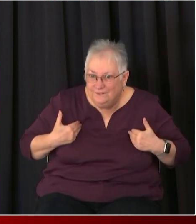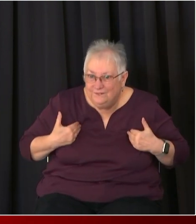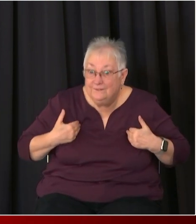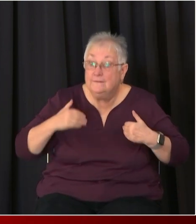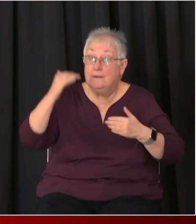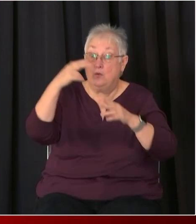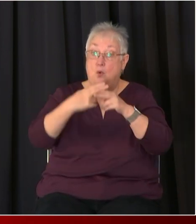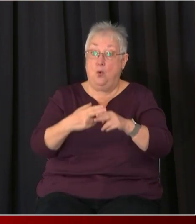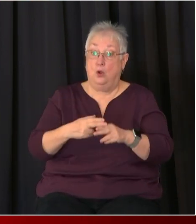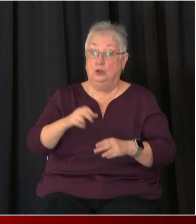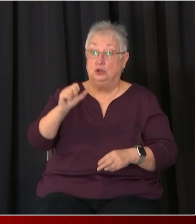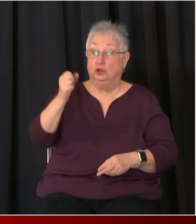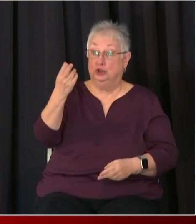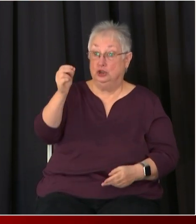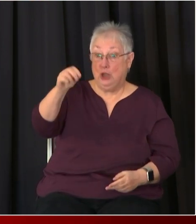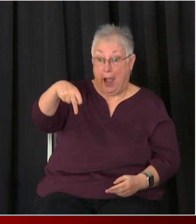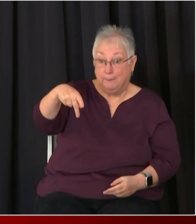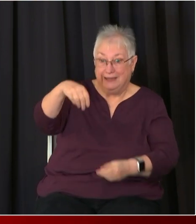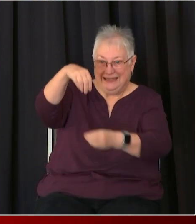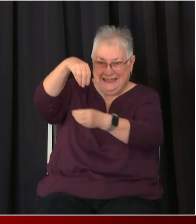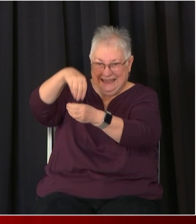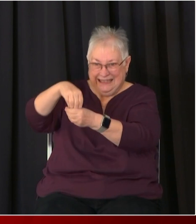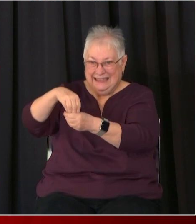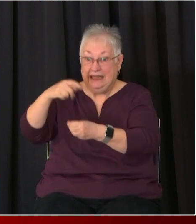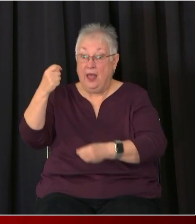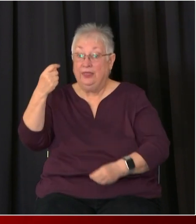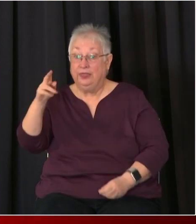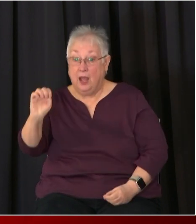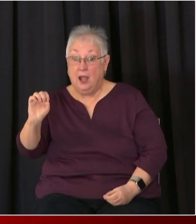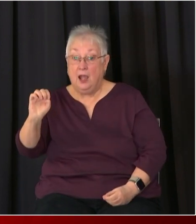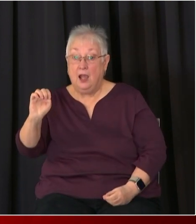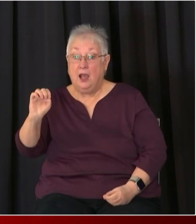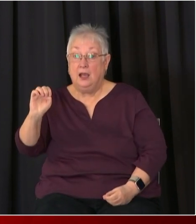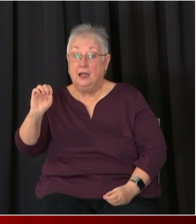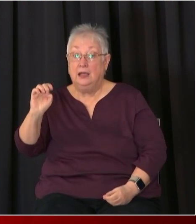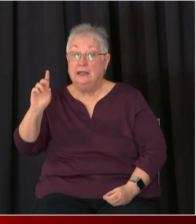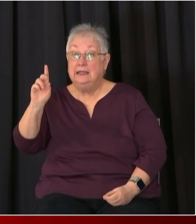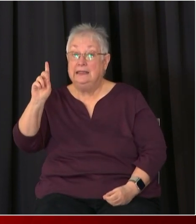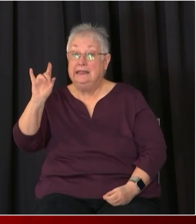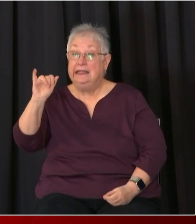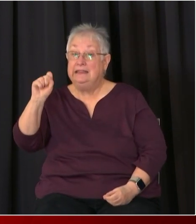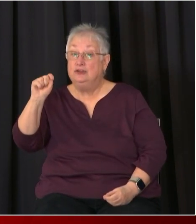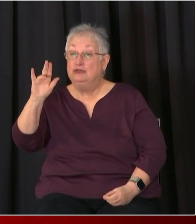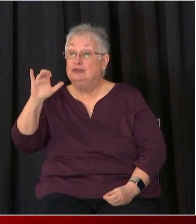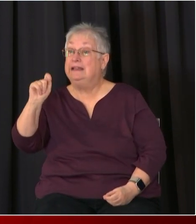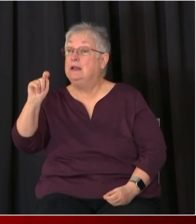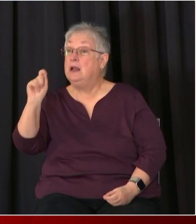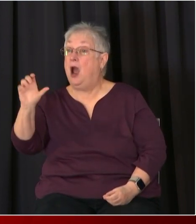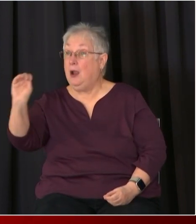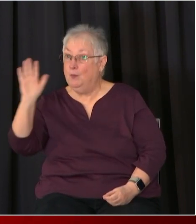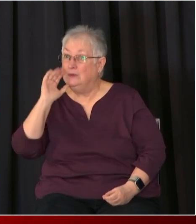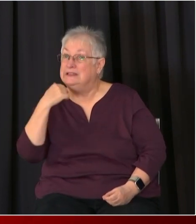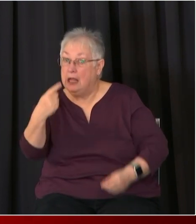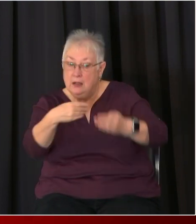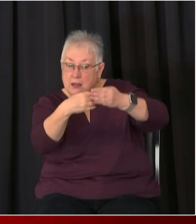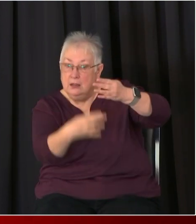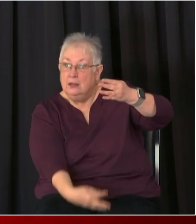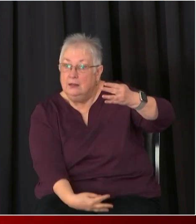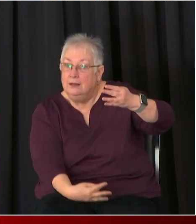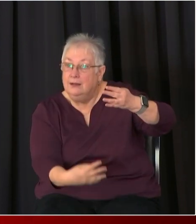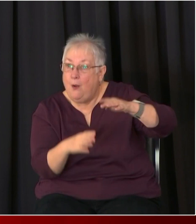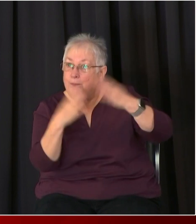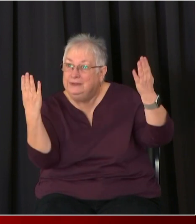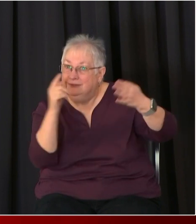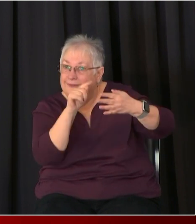shopinthedistrict.com to learn more about products and services offered through local businesses. For food and drinks, you can also go to